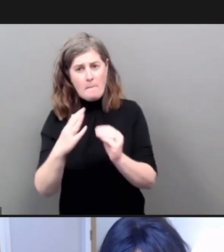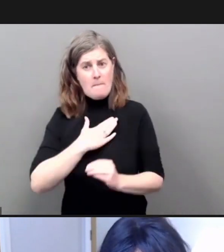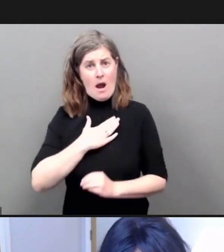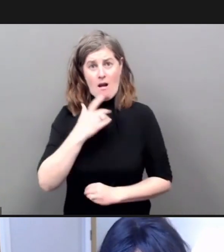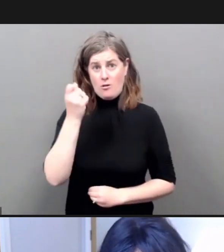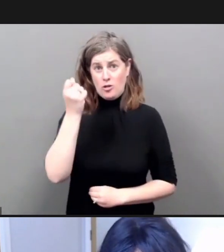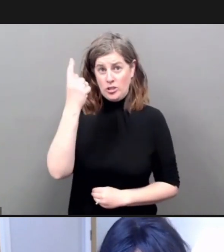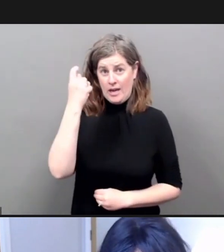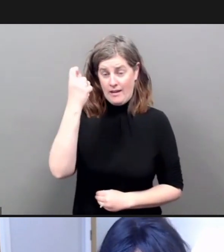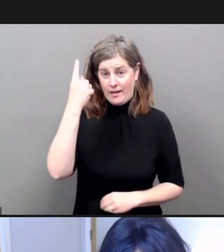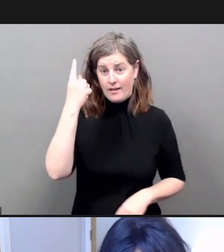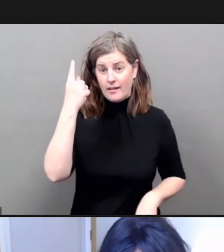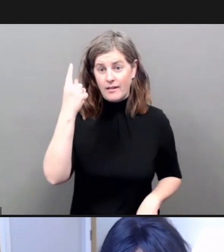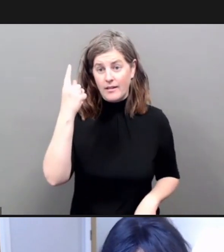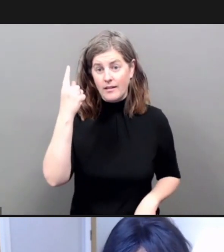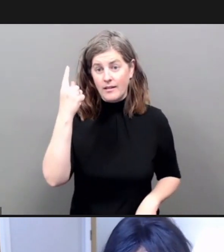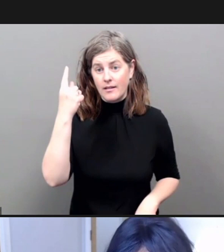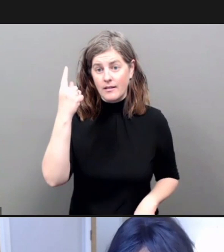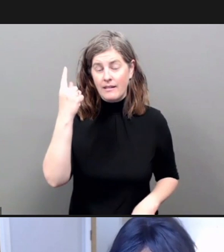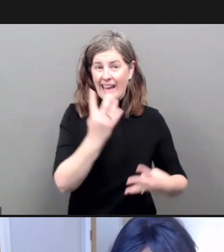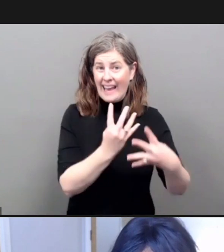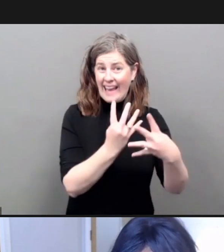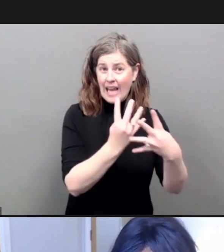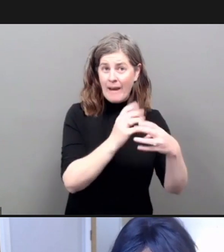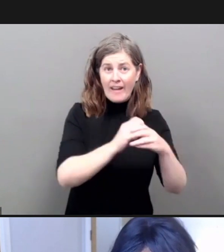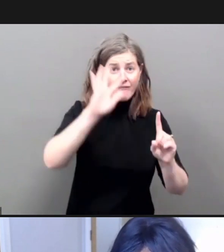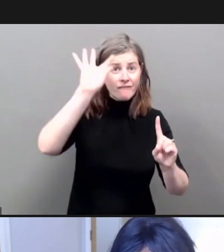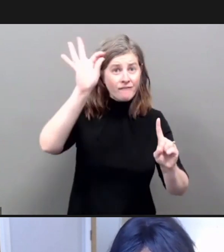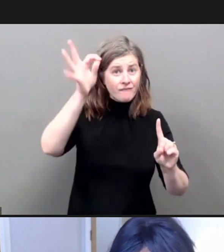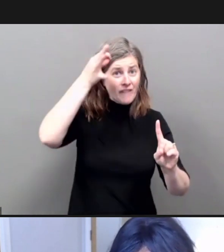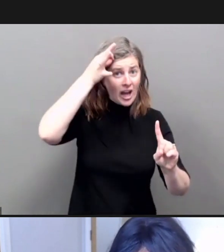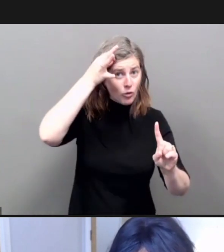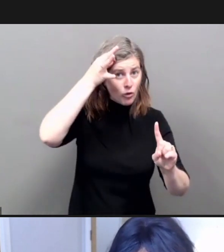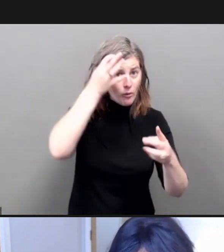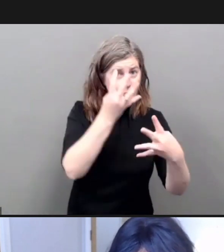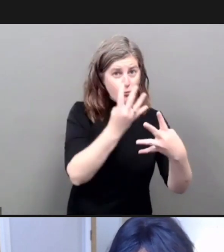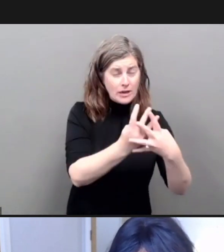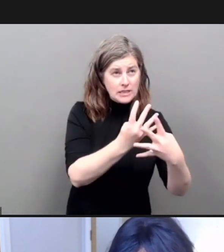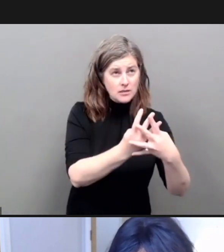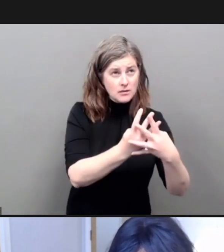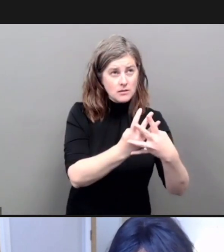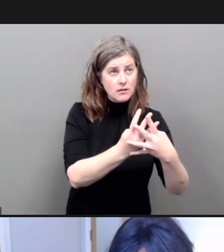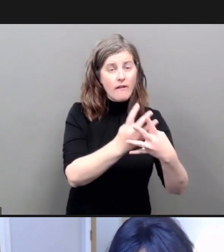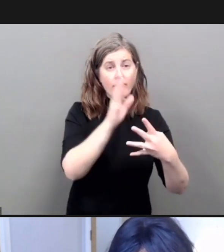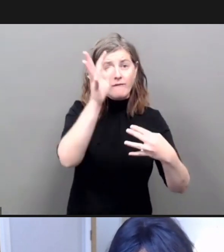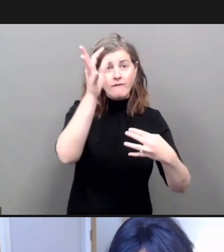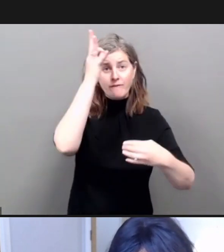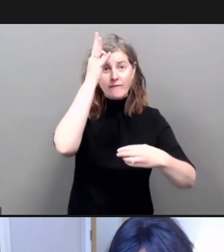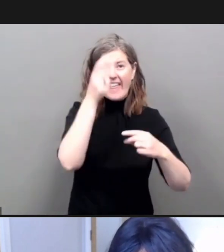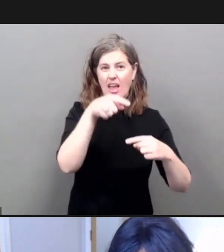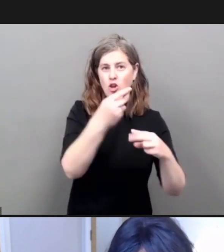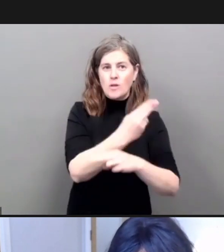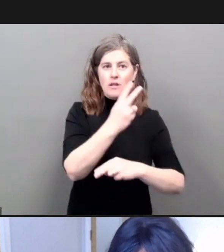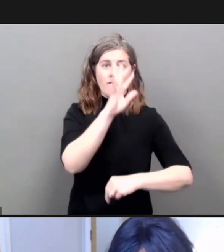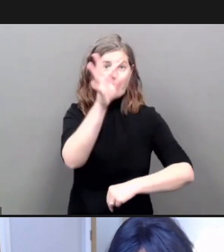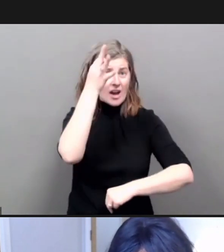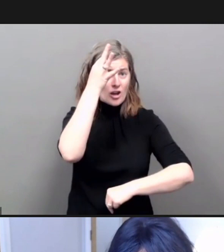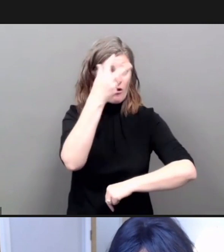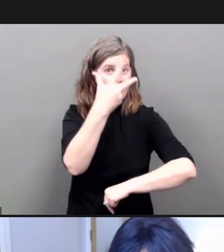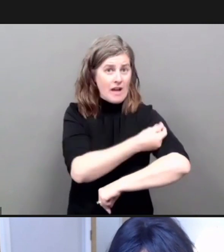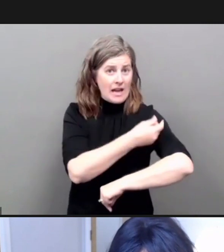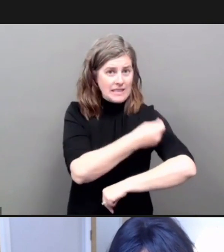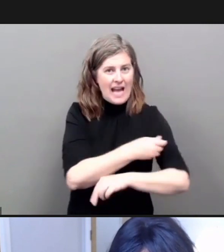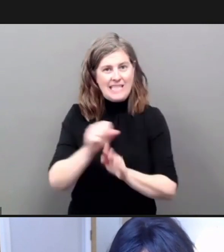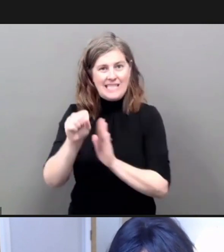that inmates in federal prisons use the federal vaccine supply, and in state facilities